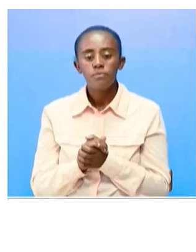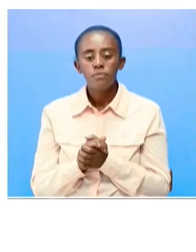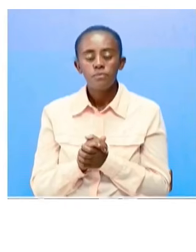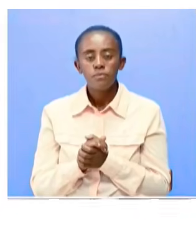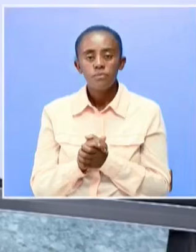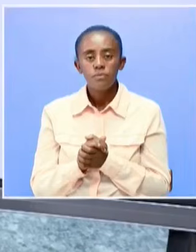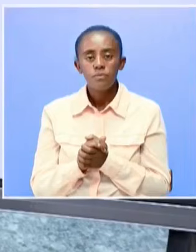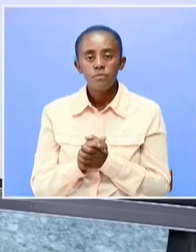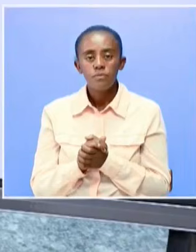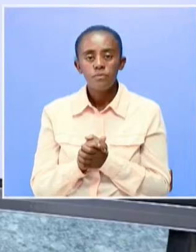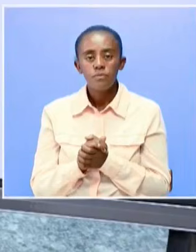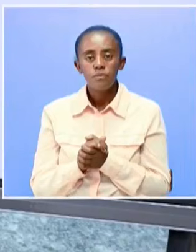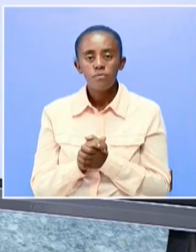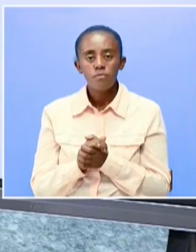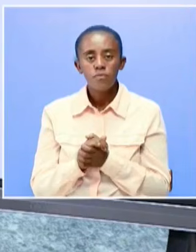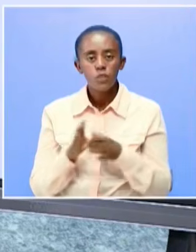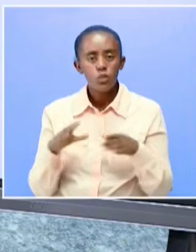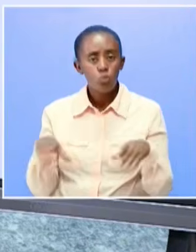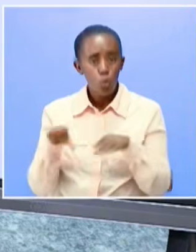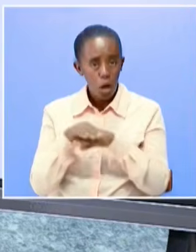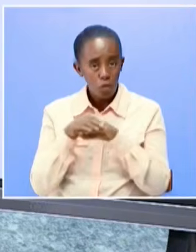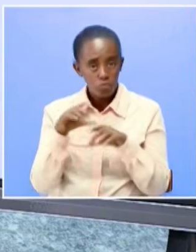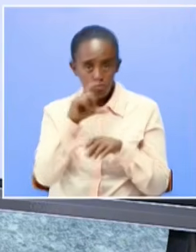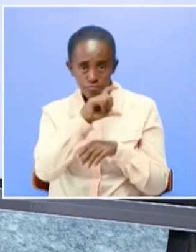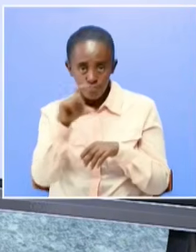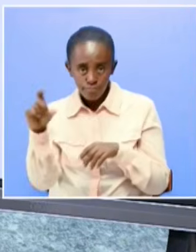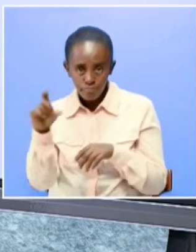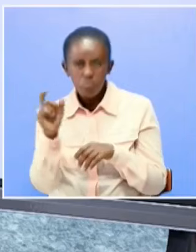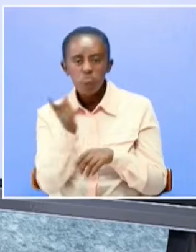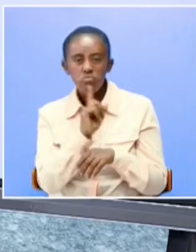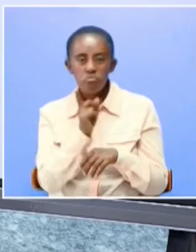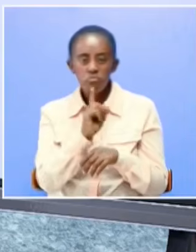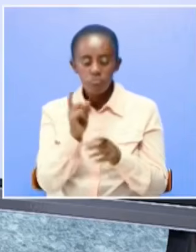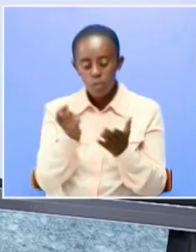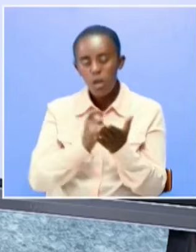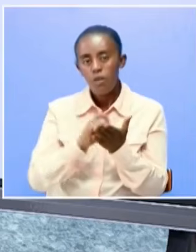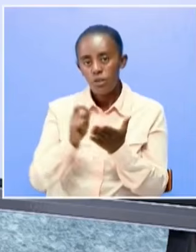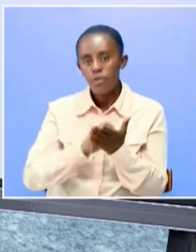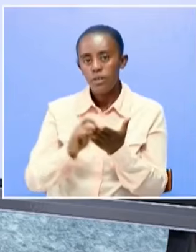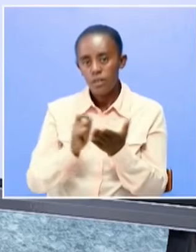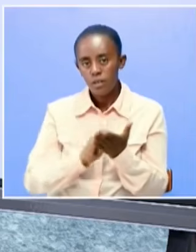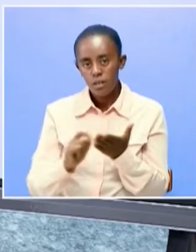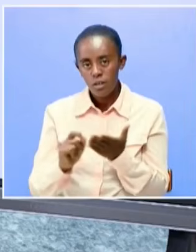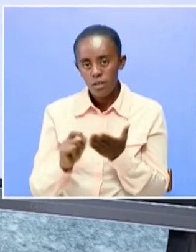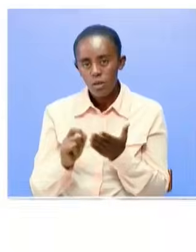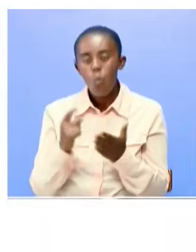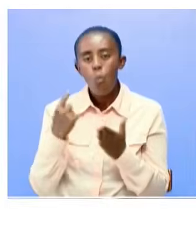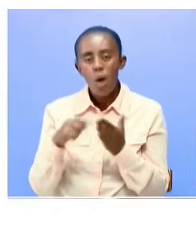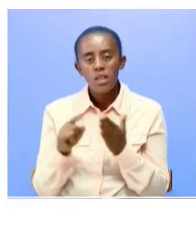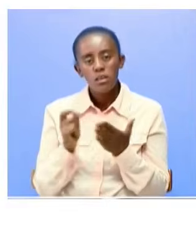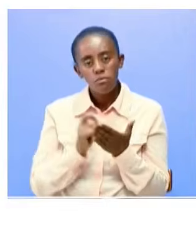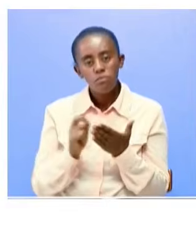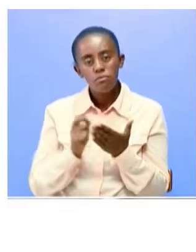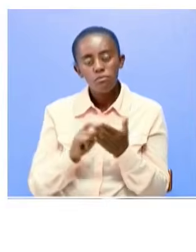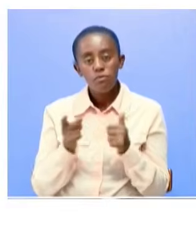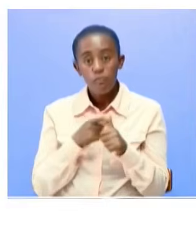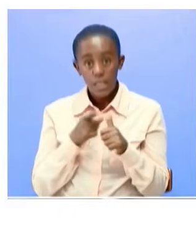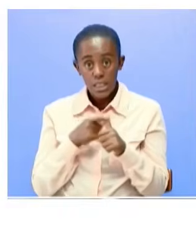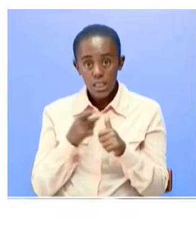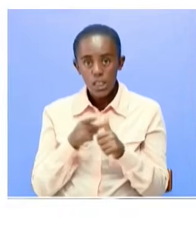So, under introduction, what could be written? 1, full